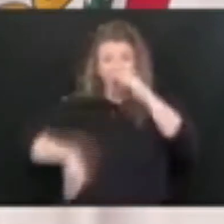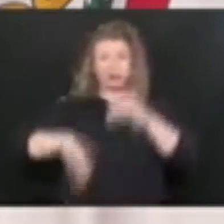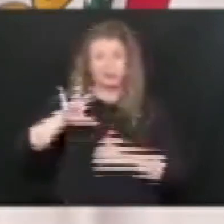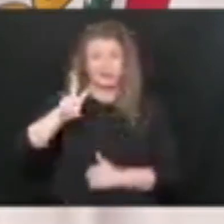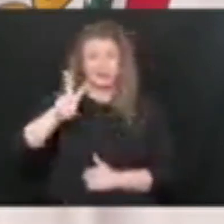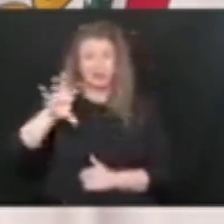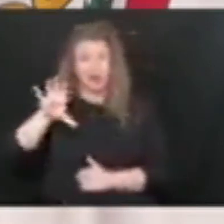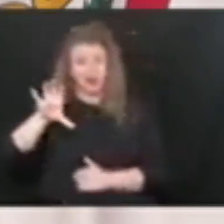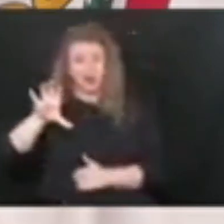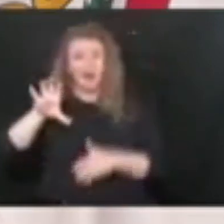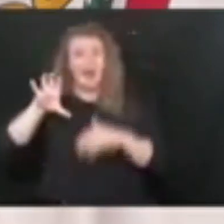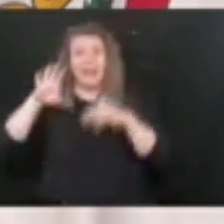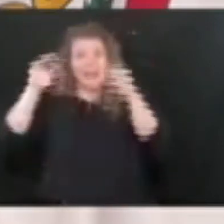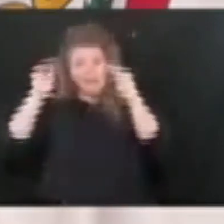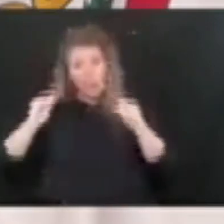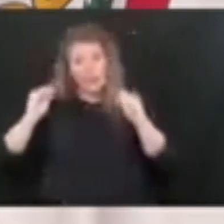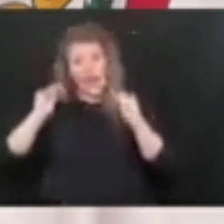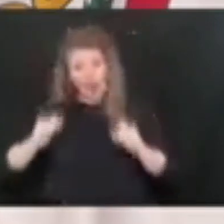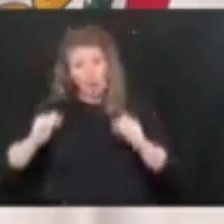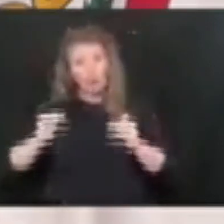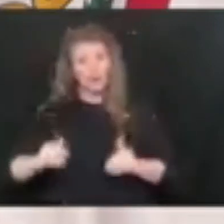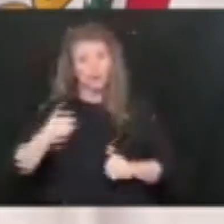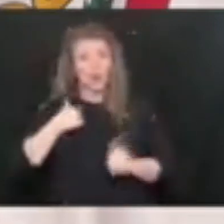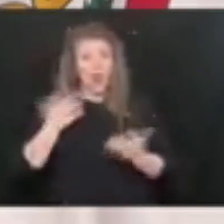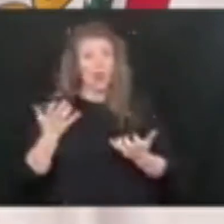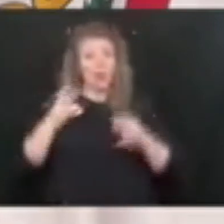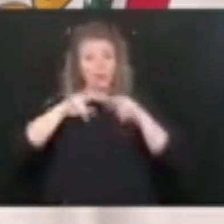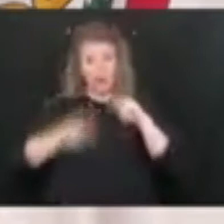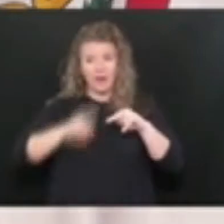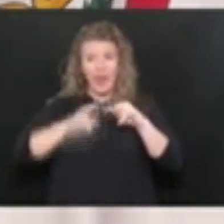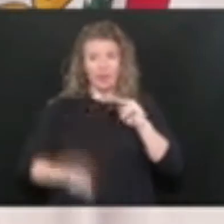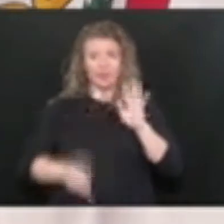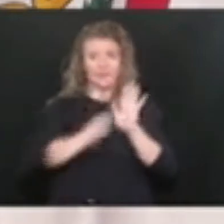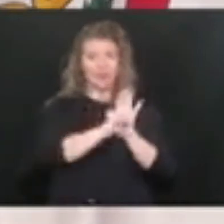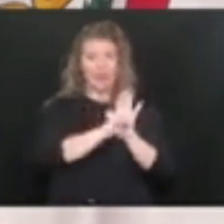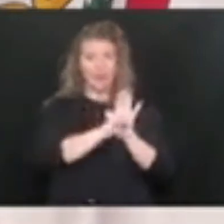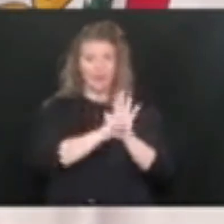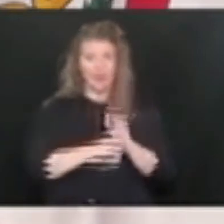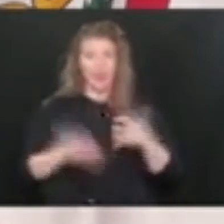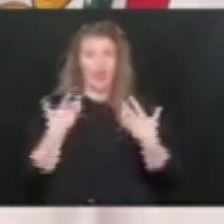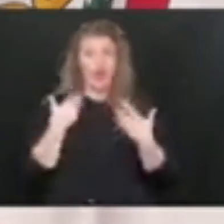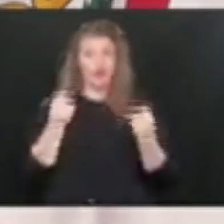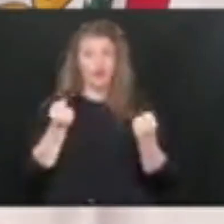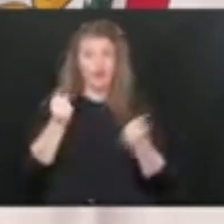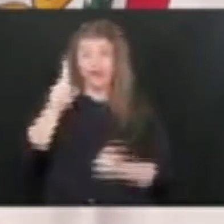under 7,000. I wish we could get it to nothing. Our recovered cases,